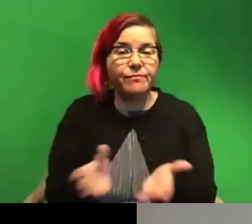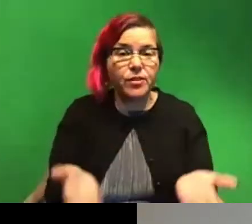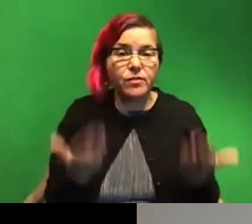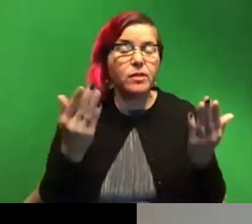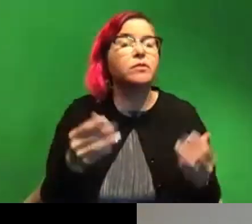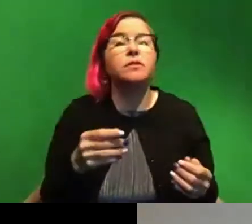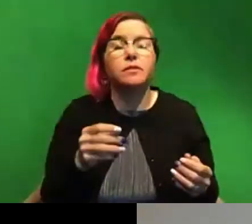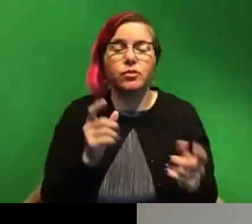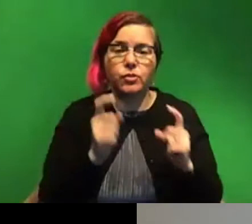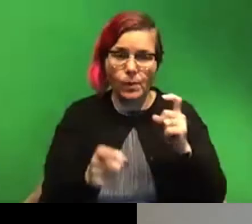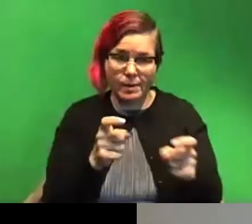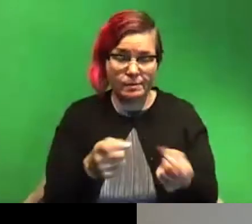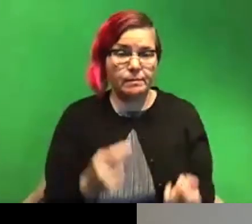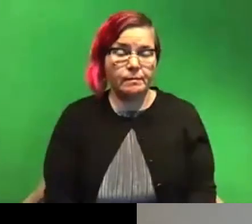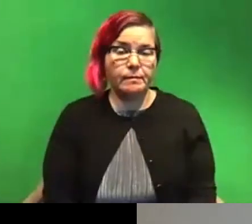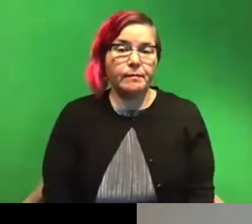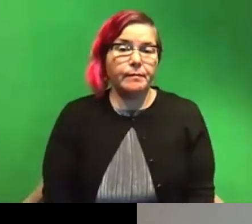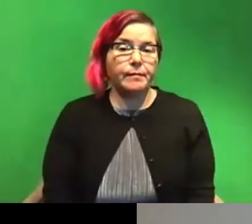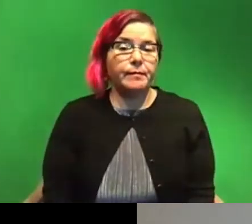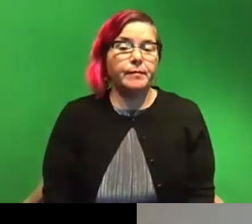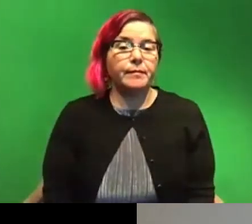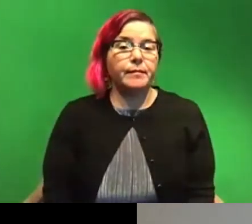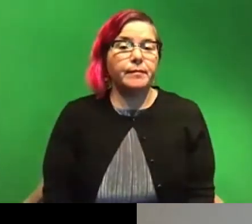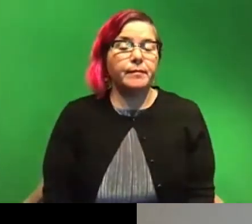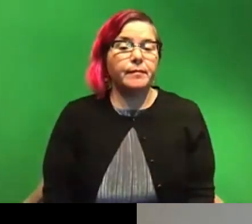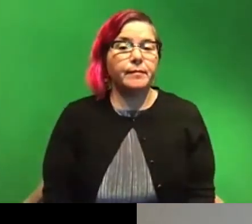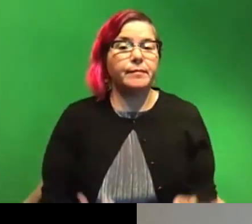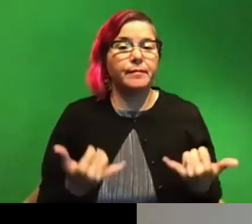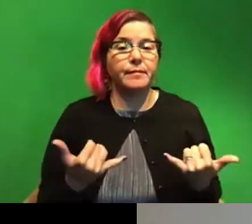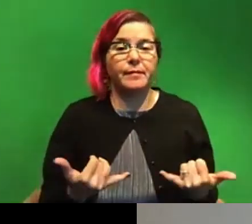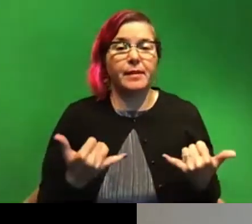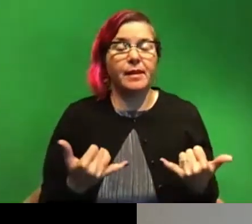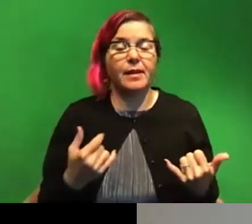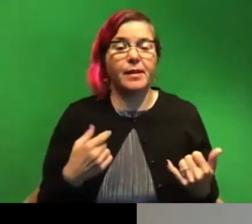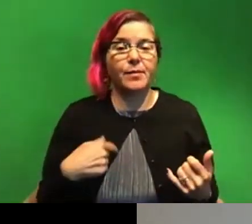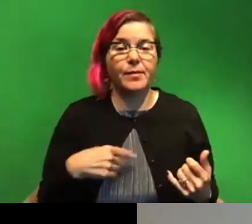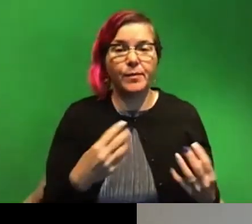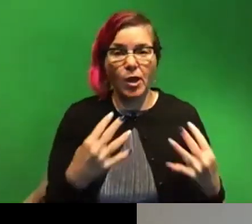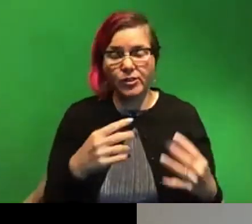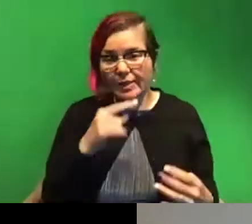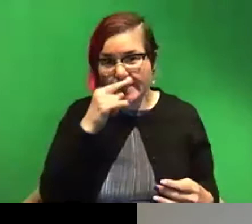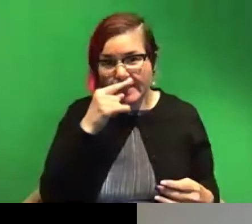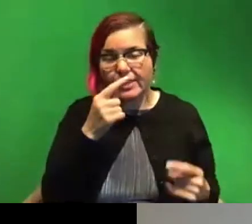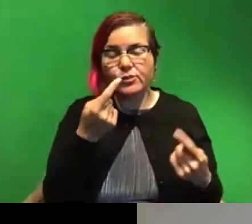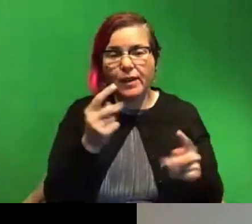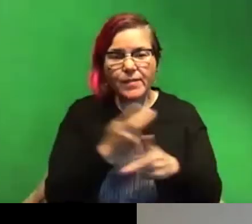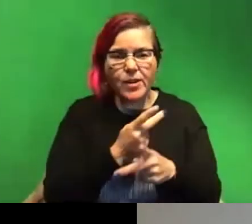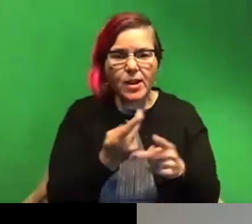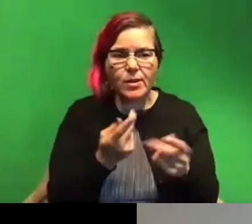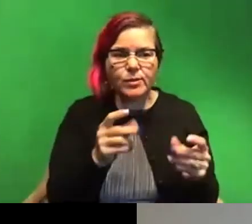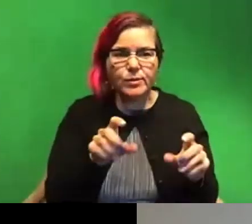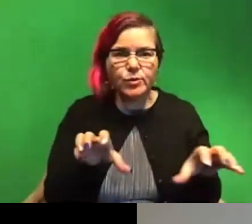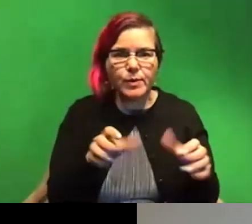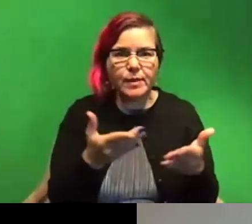donate. But since we're all, maybe we're kids here and we're trying to figure out how to do things together, I